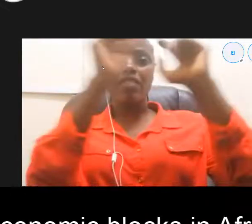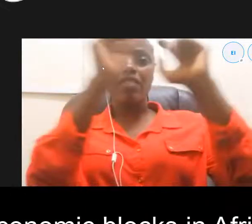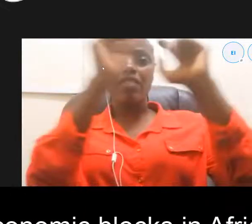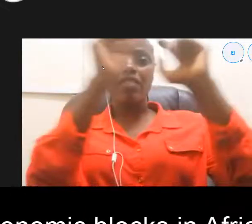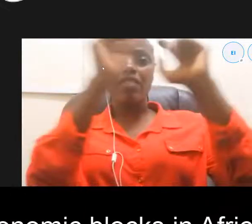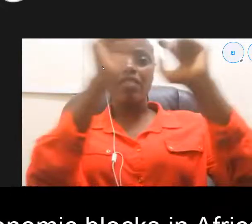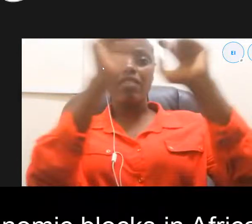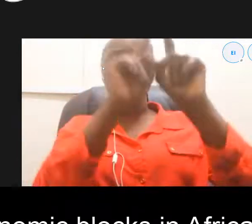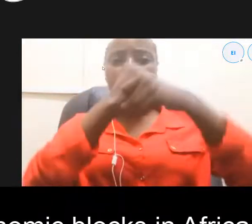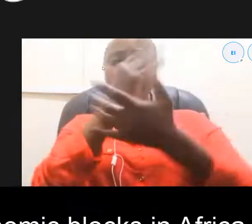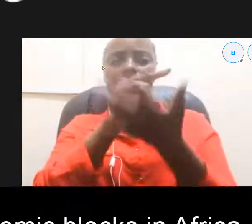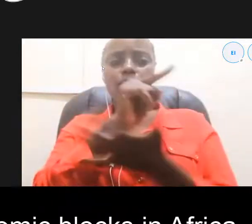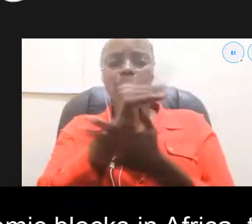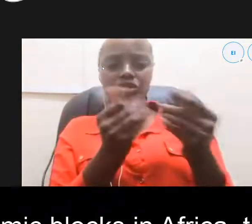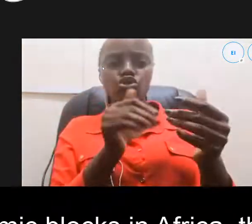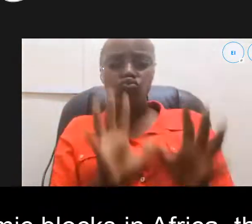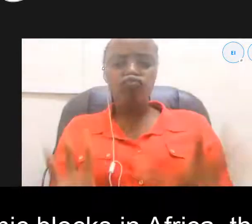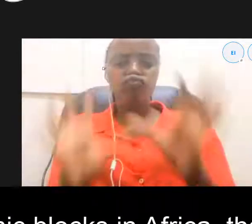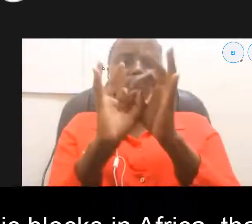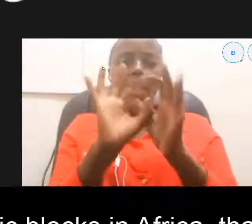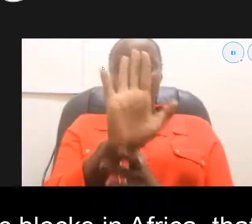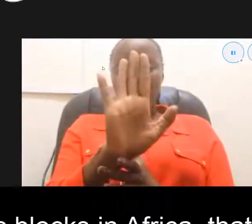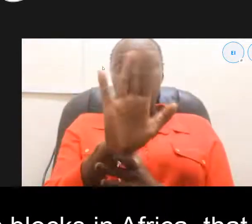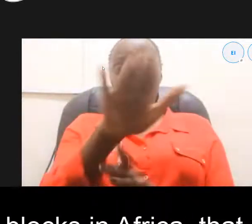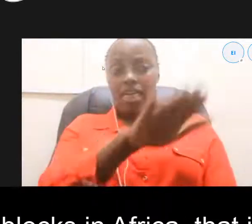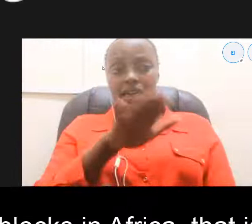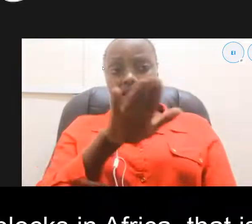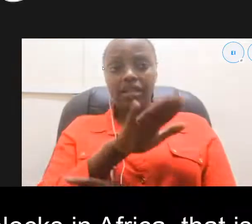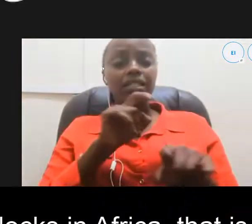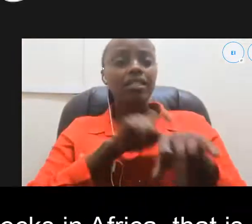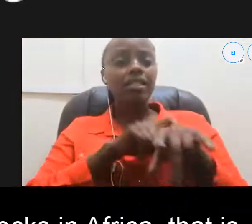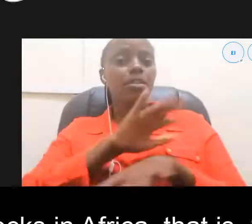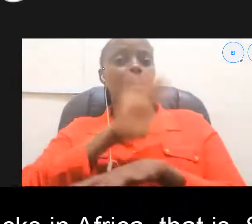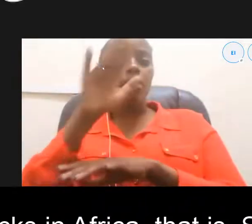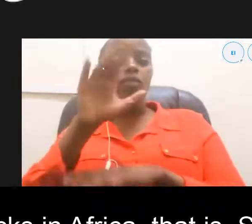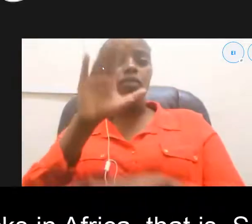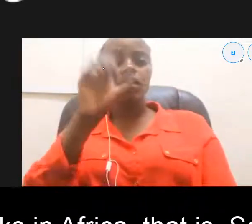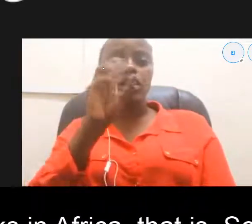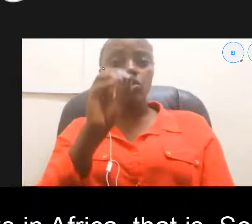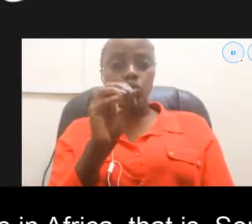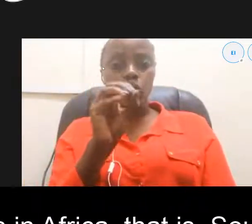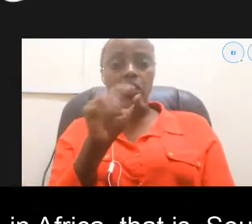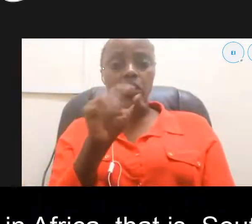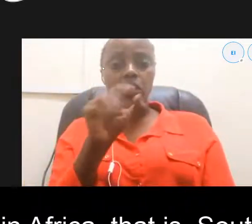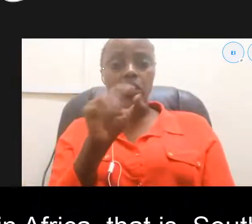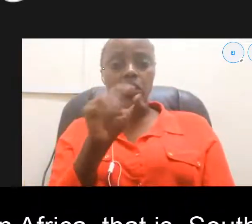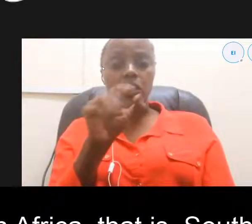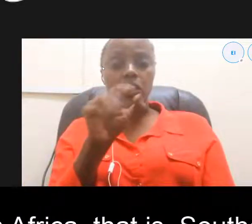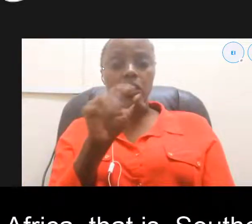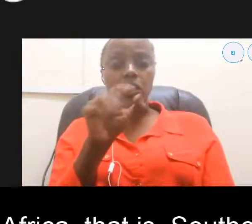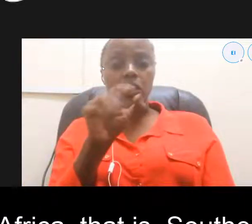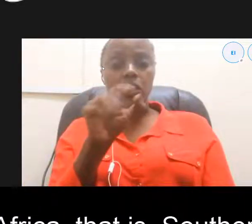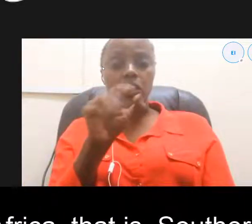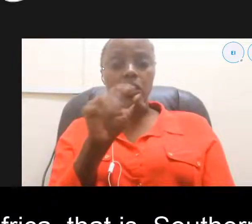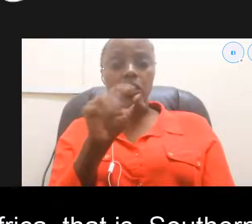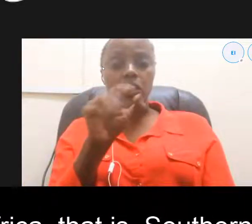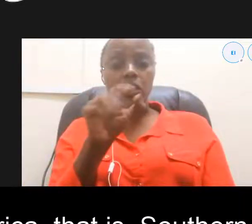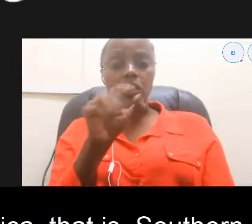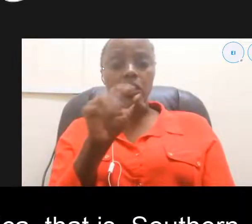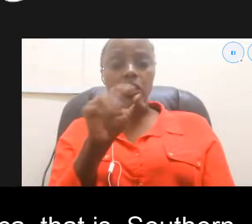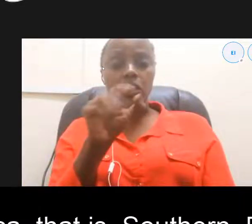so that when we are going back, even at the CSO Forum itself, we take stock of the same